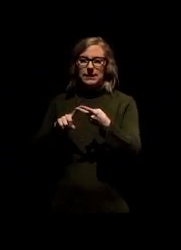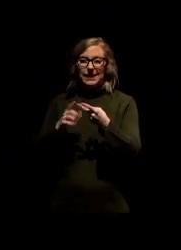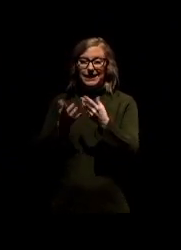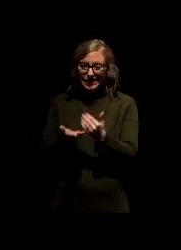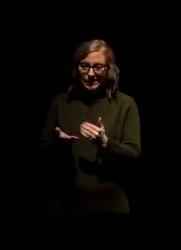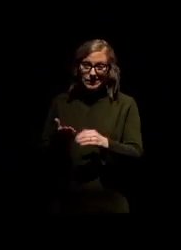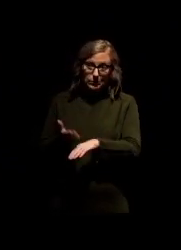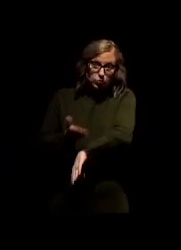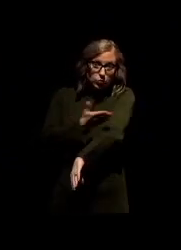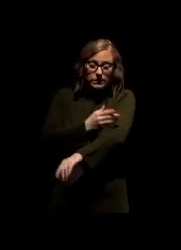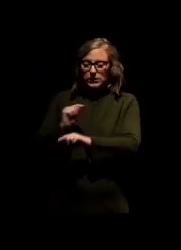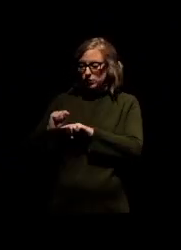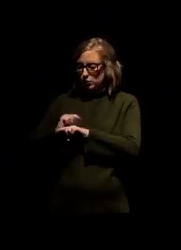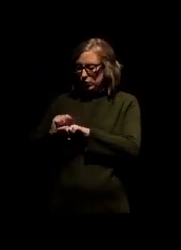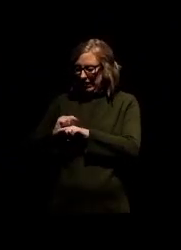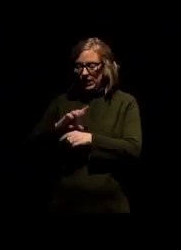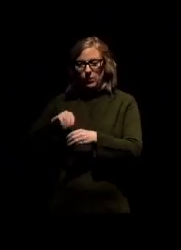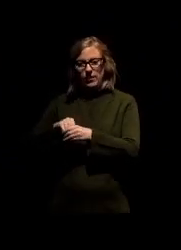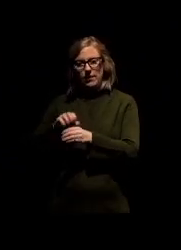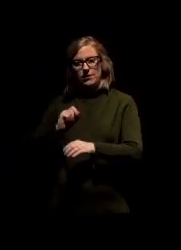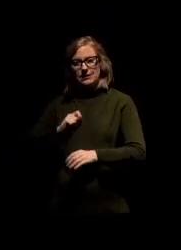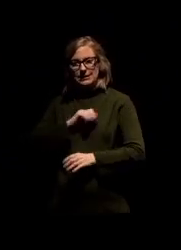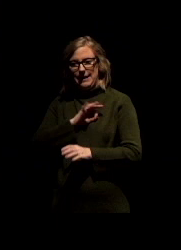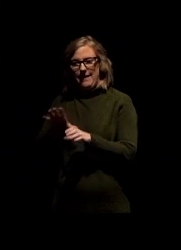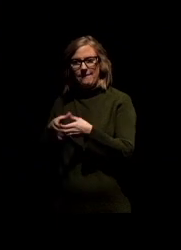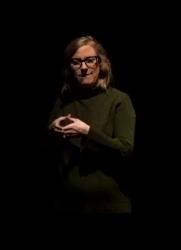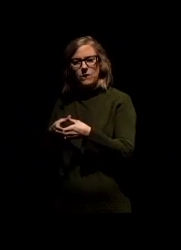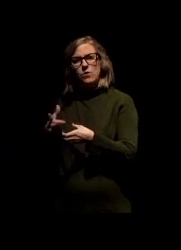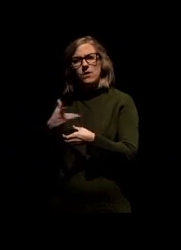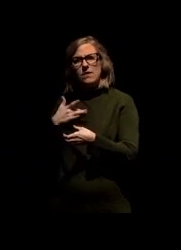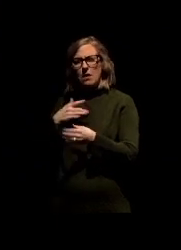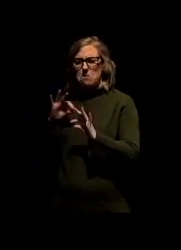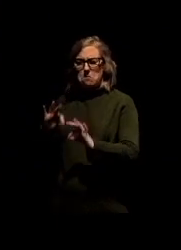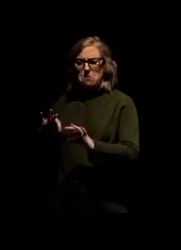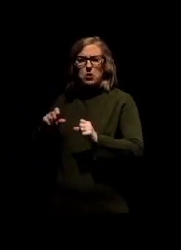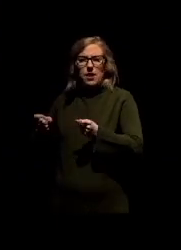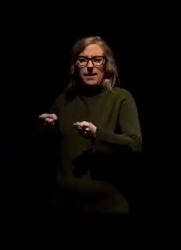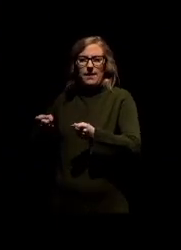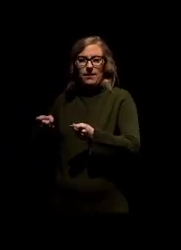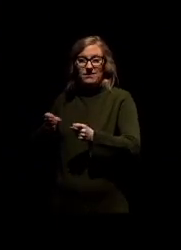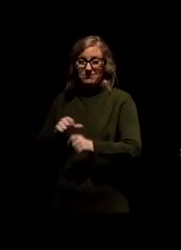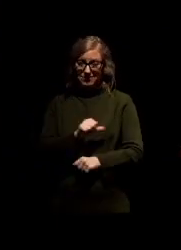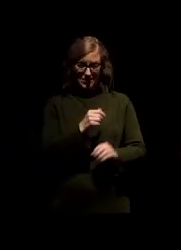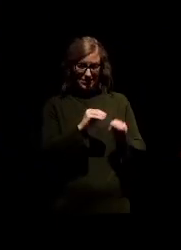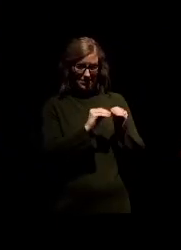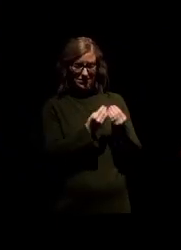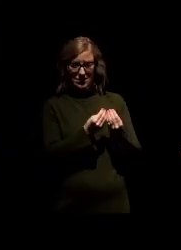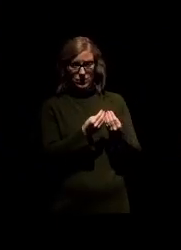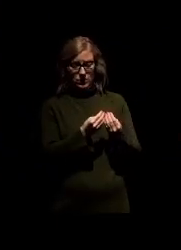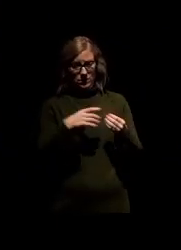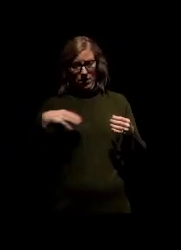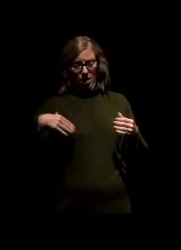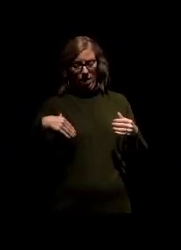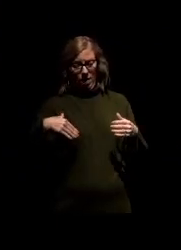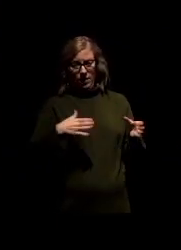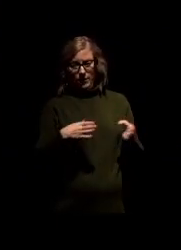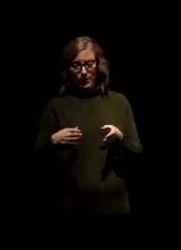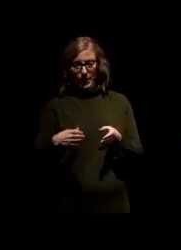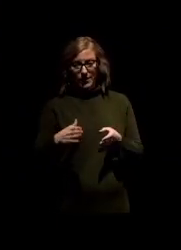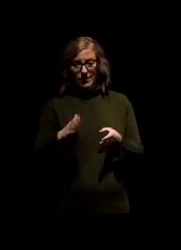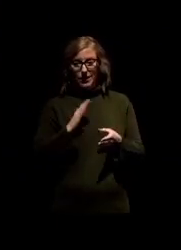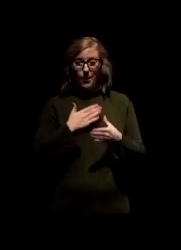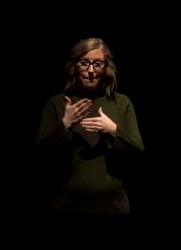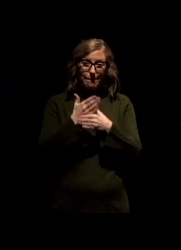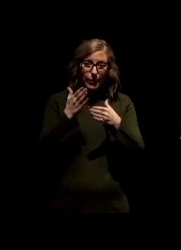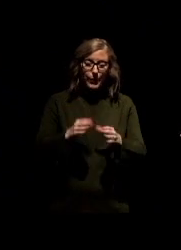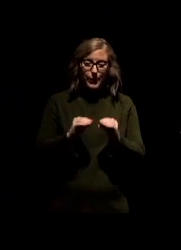and a few other things, we were well situated to handle some of that stuff. But other organizations weren't. Our sister organizations who were not well